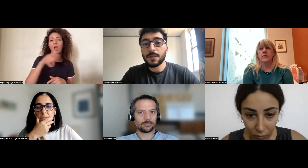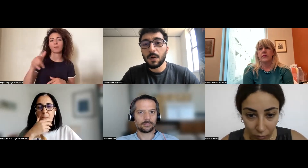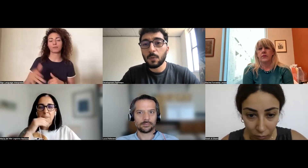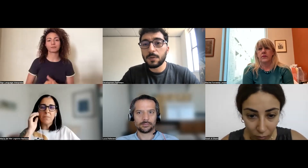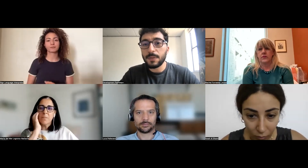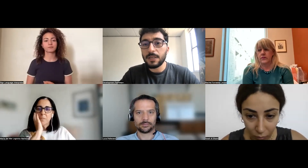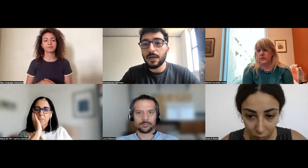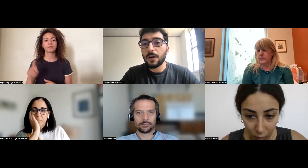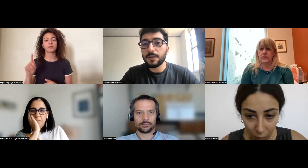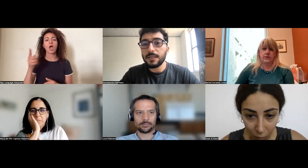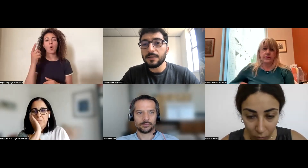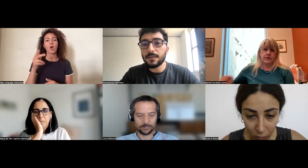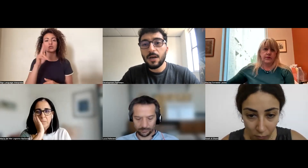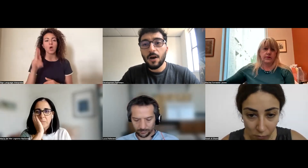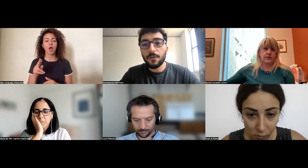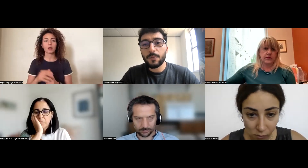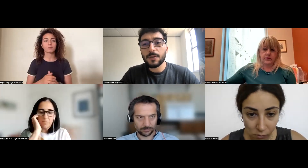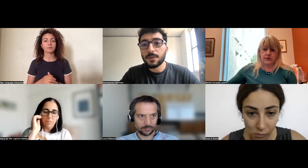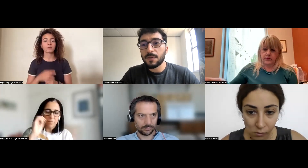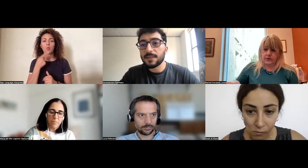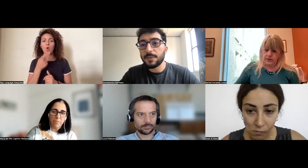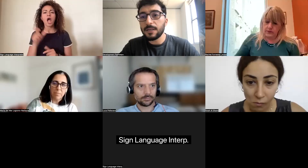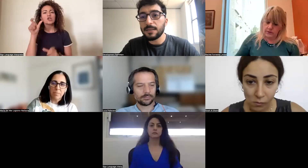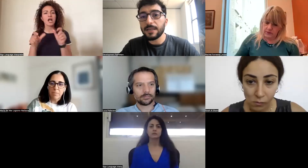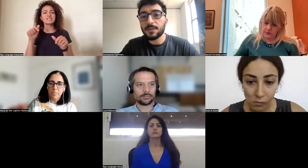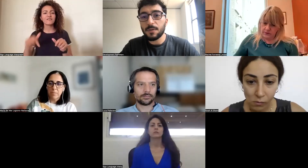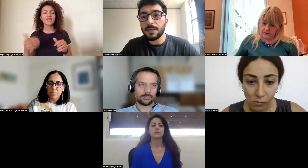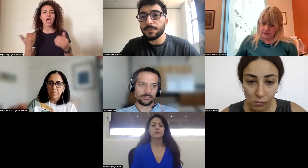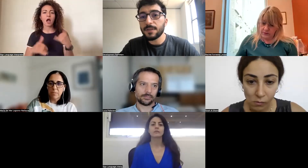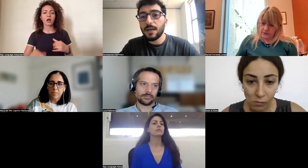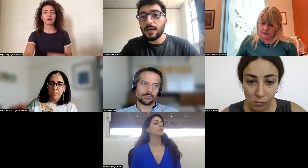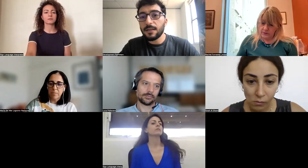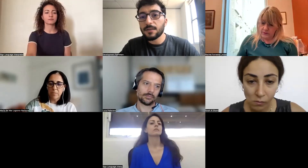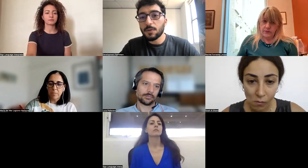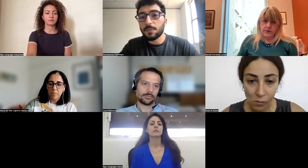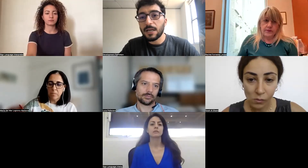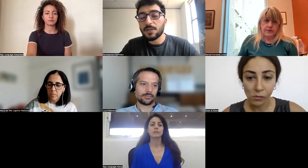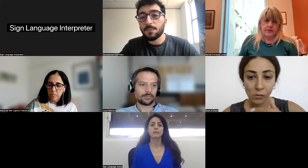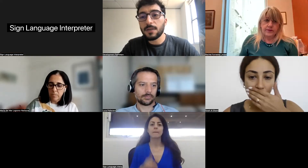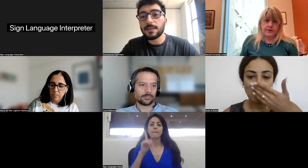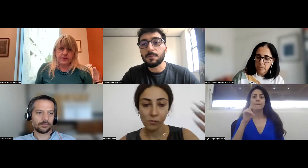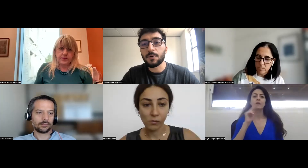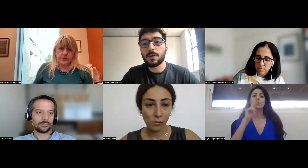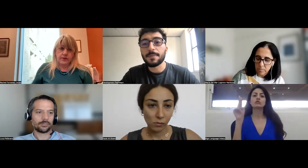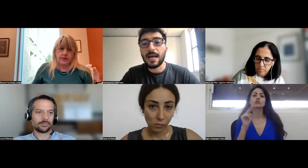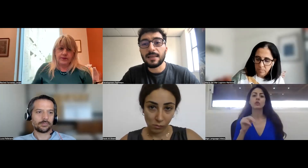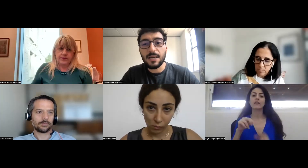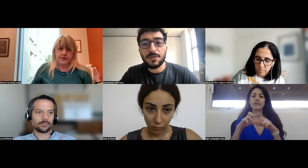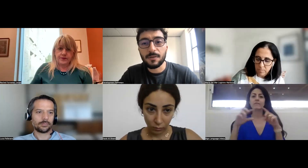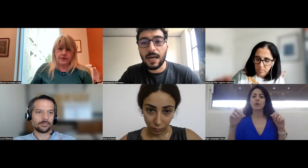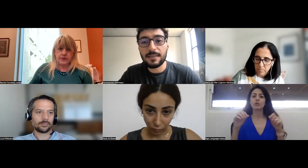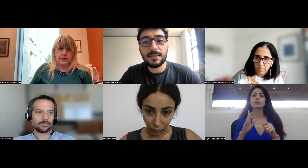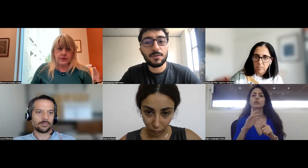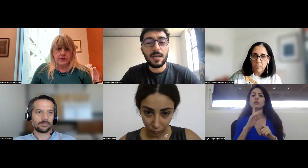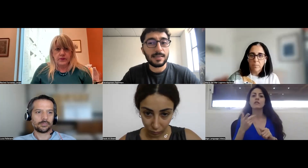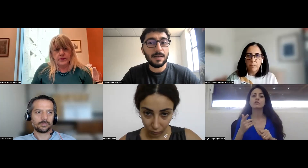The first one would be, are the needs of persons with disability mainstreamed in the social protection policies and programs at